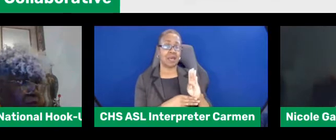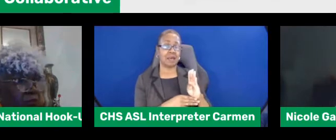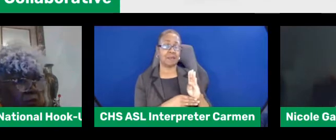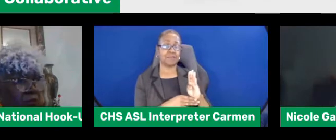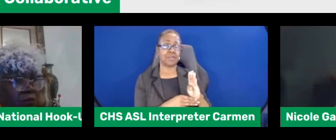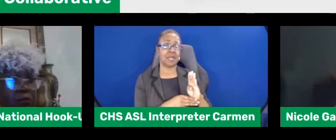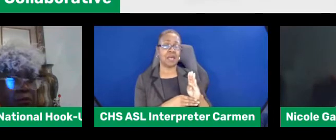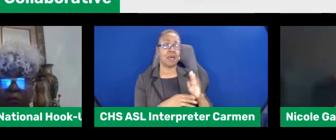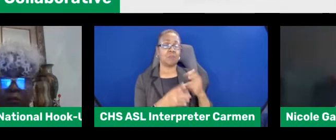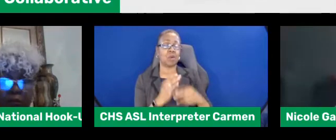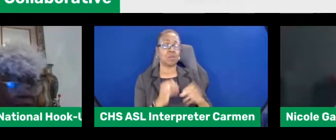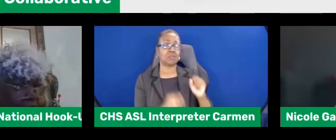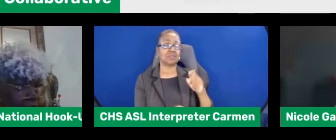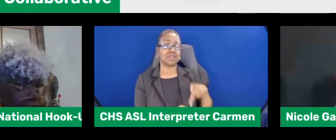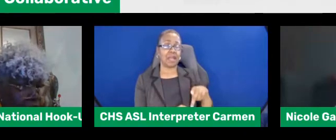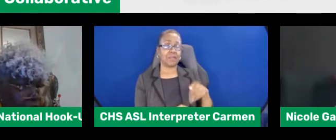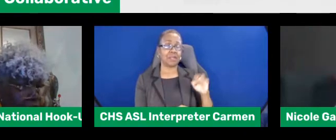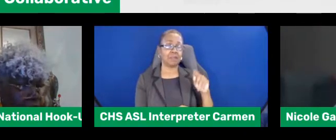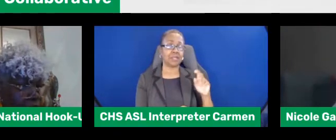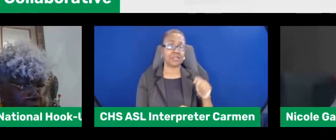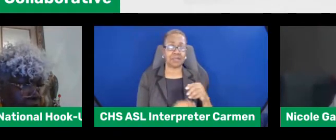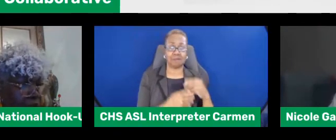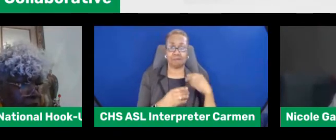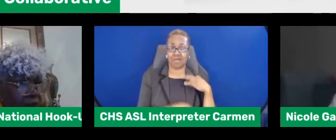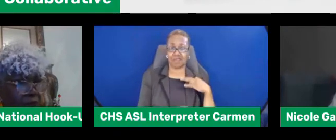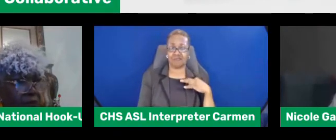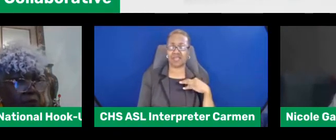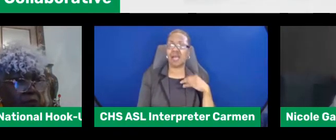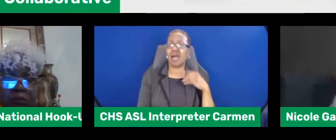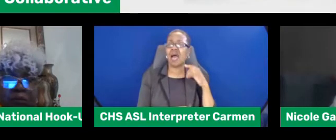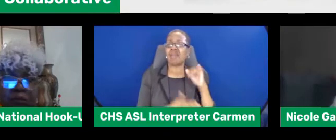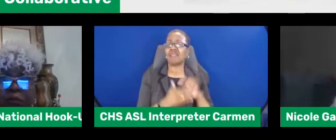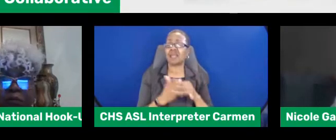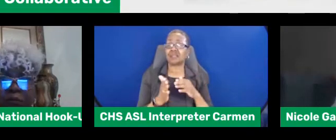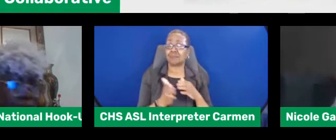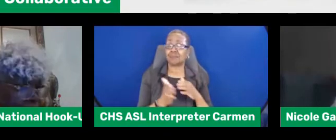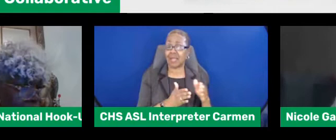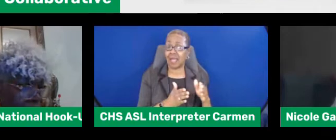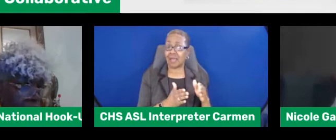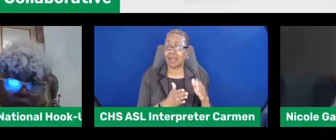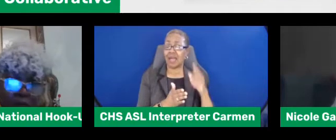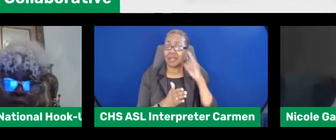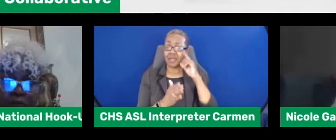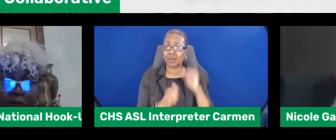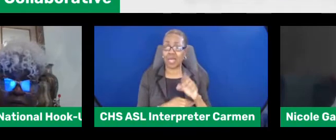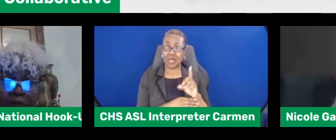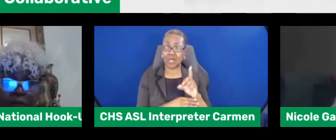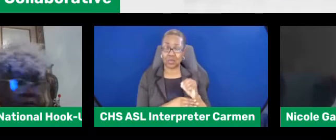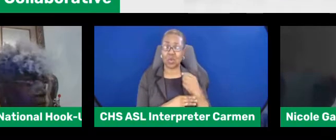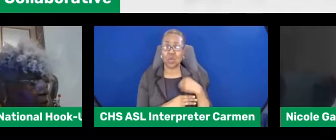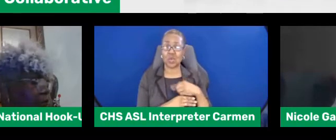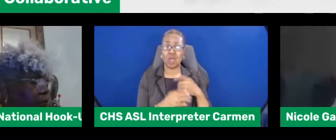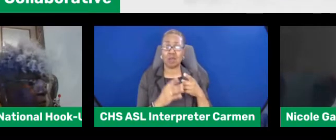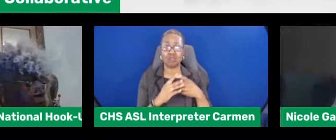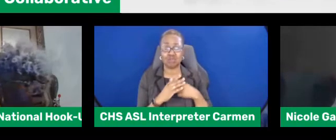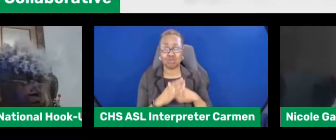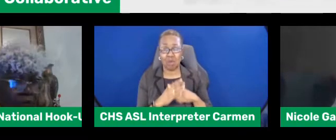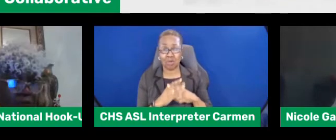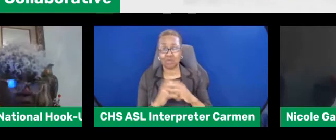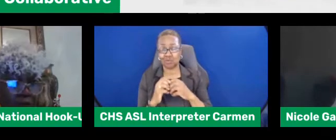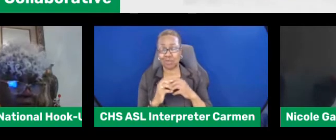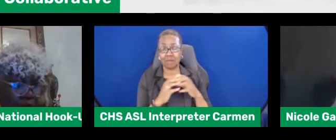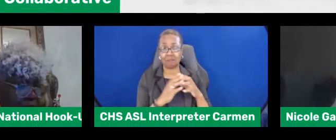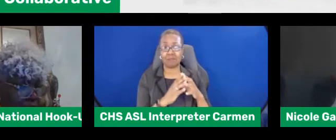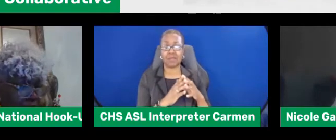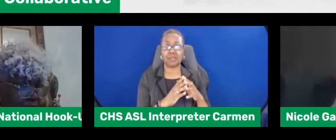This is our plan. I believe that it's doable, and we are at our first step of implementing, and then